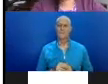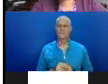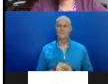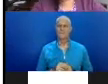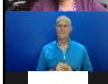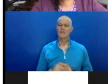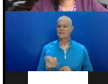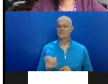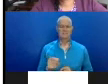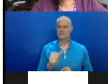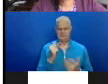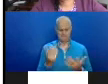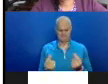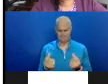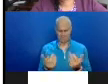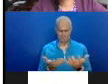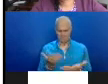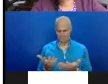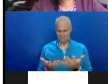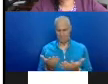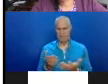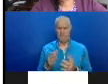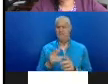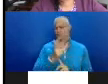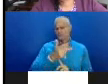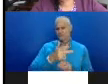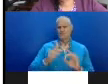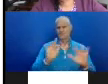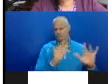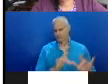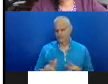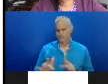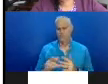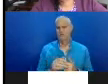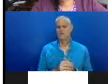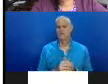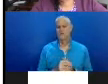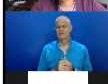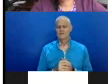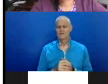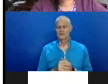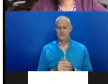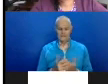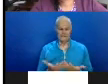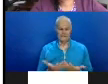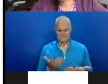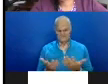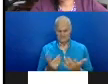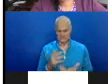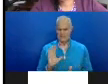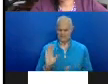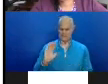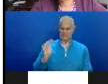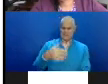she didn't really know what to make of the material that she had, of what she had just done. You know, it seemed powerful to her, but